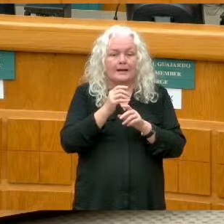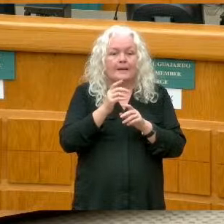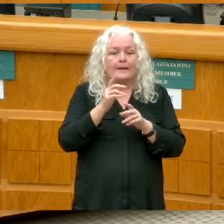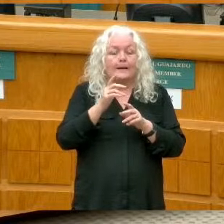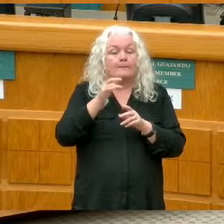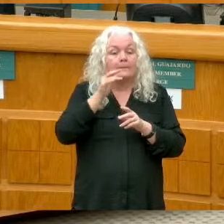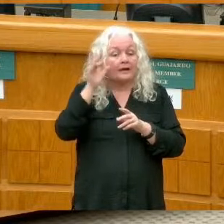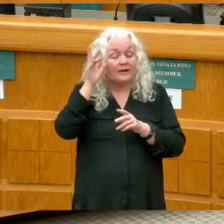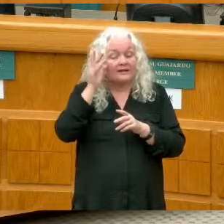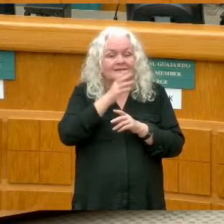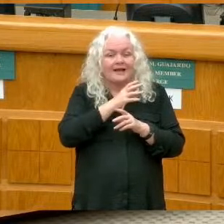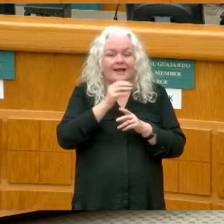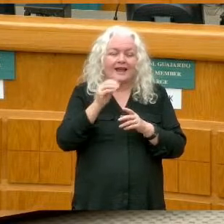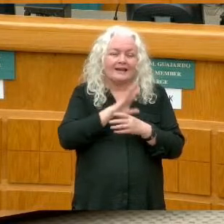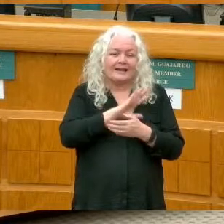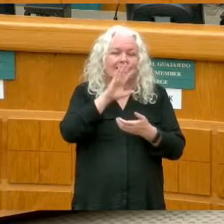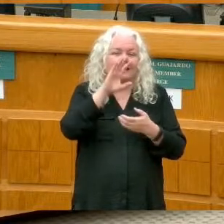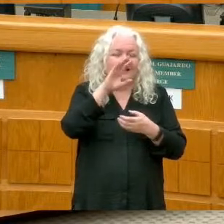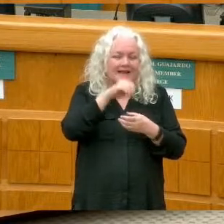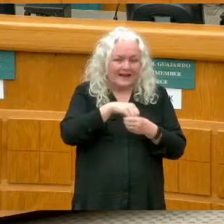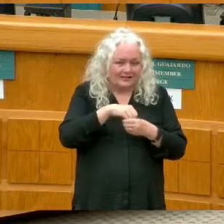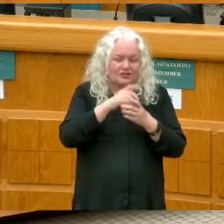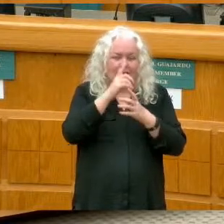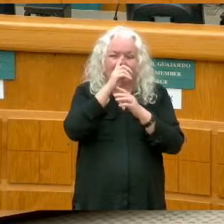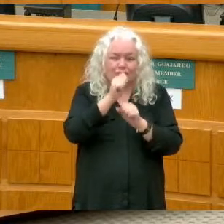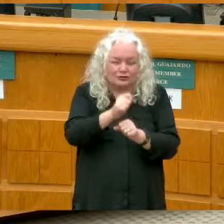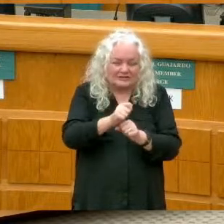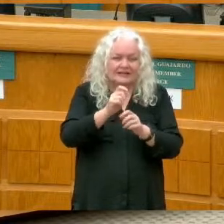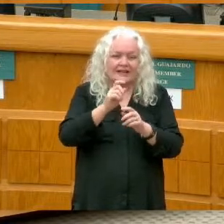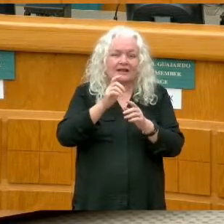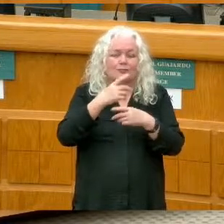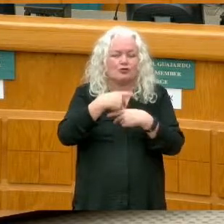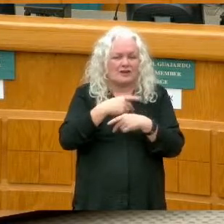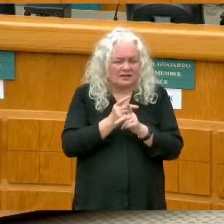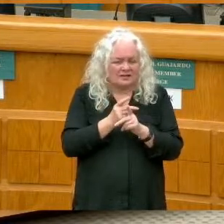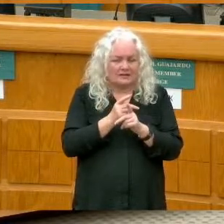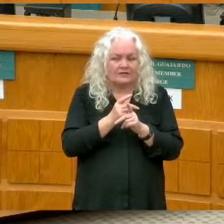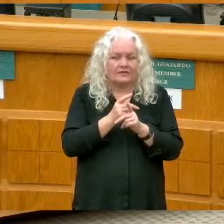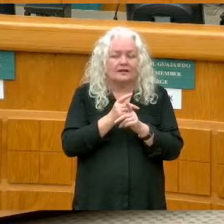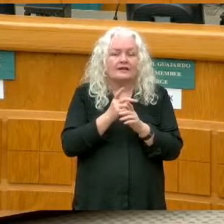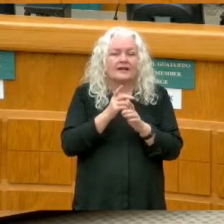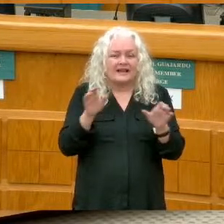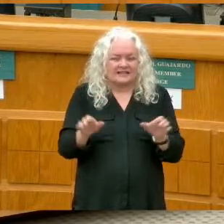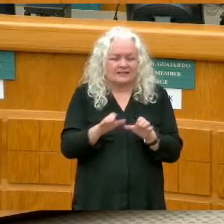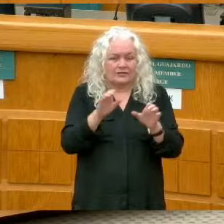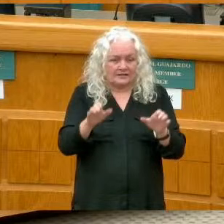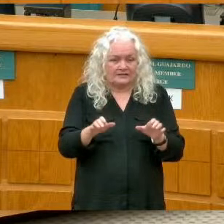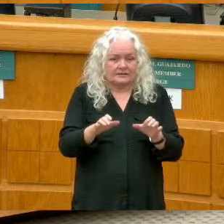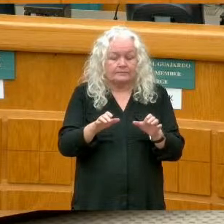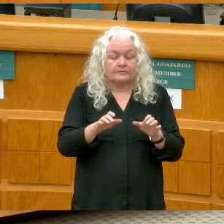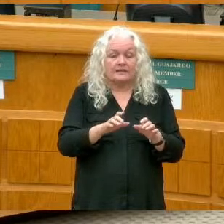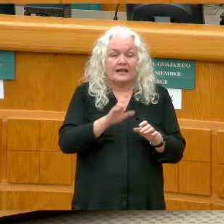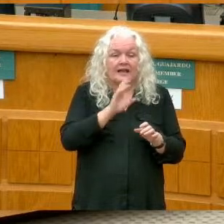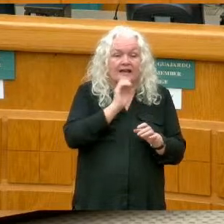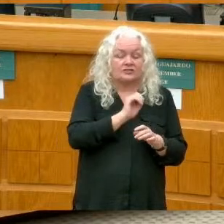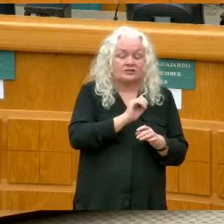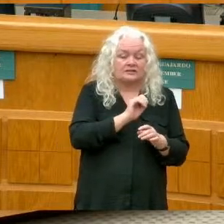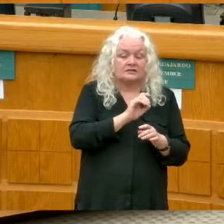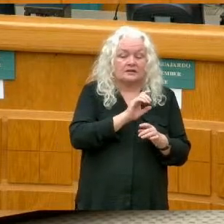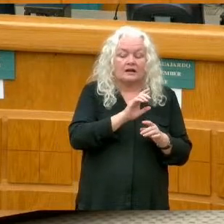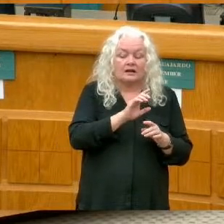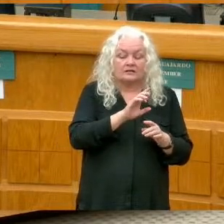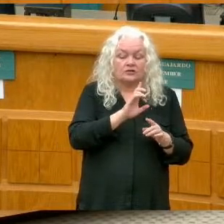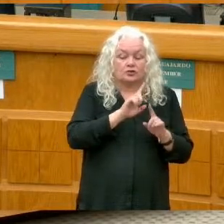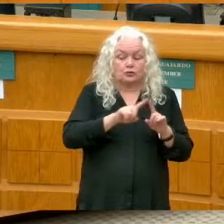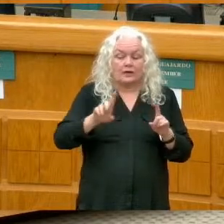learning and provide engaging, safe, and productive environment for children's K through 6. The Museum Academy is designed to be